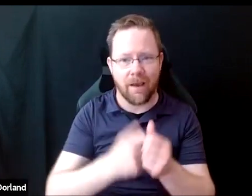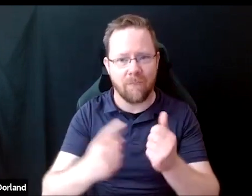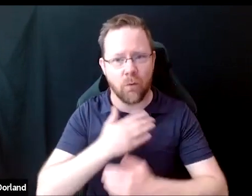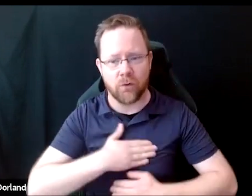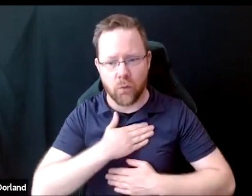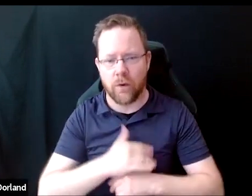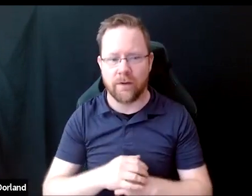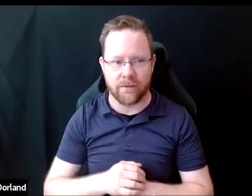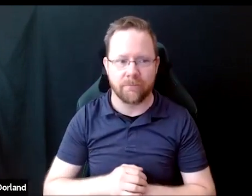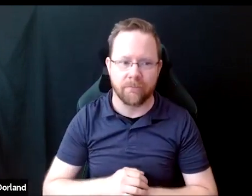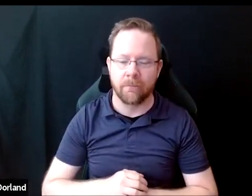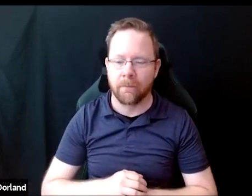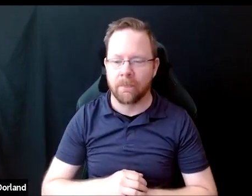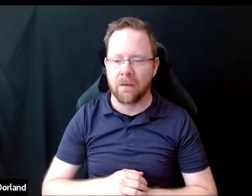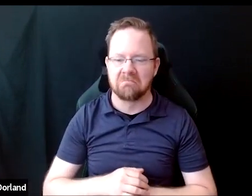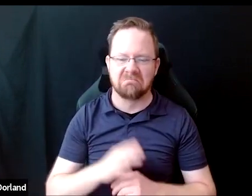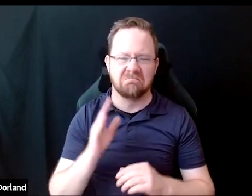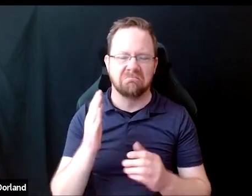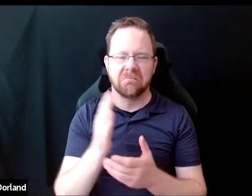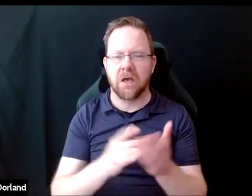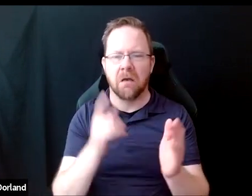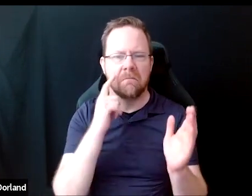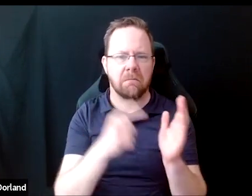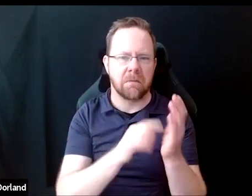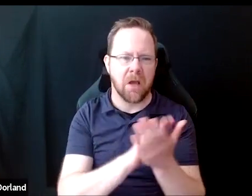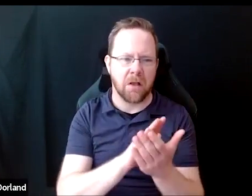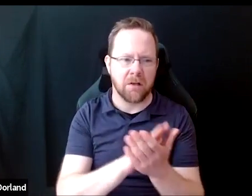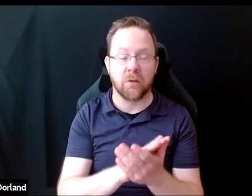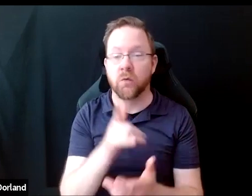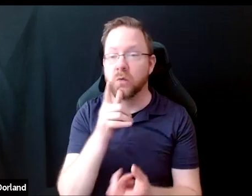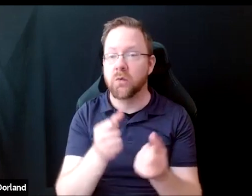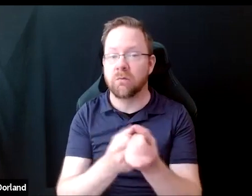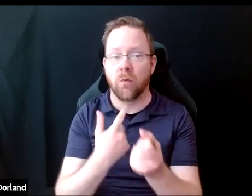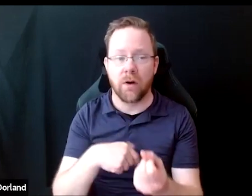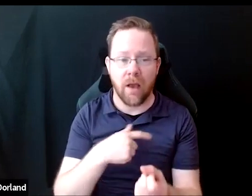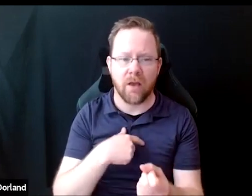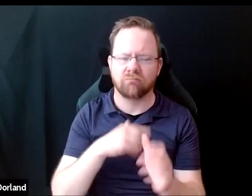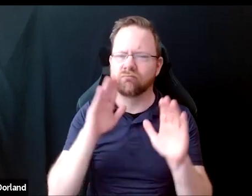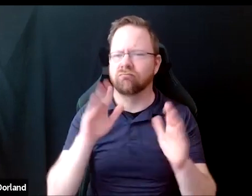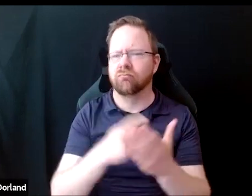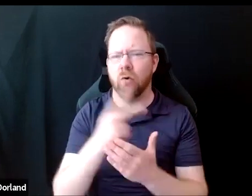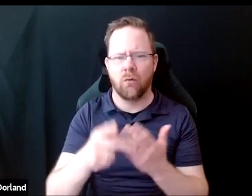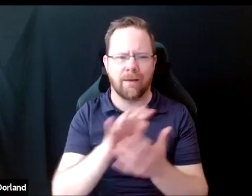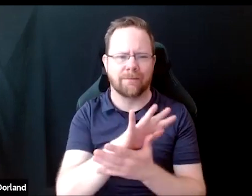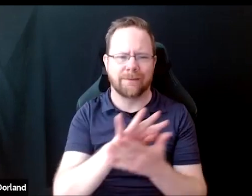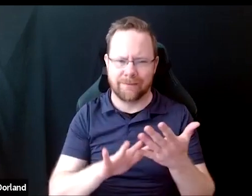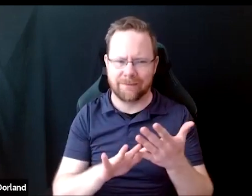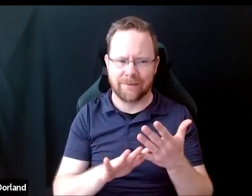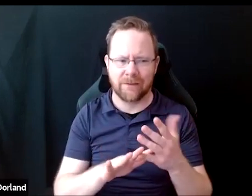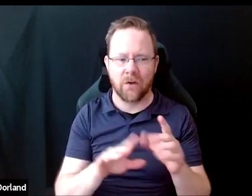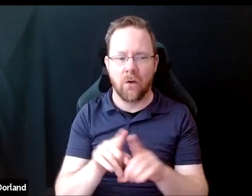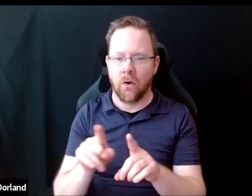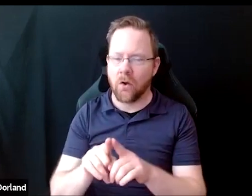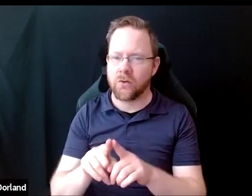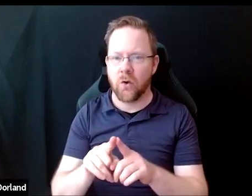I would just like to provide some acknowledgments. We were supported by some excellent programs and also had some